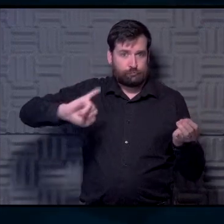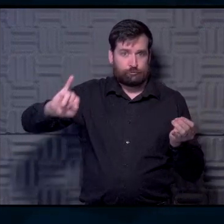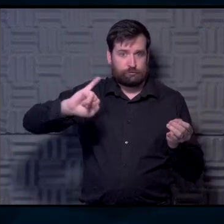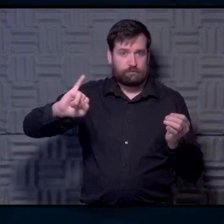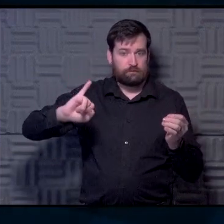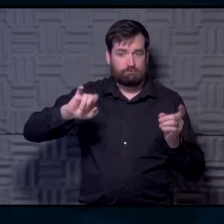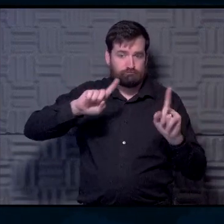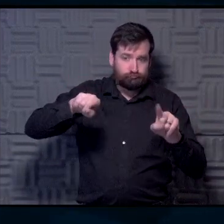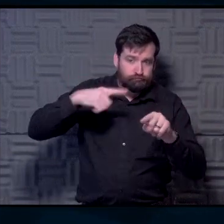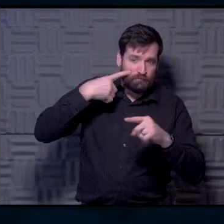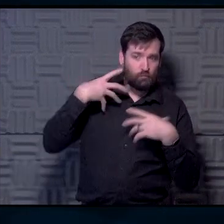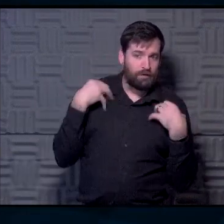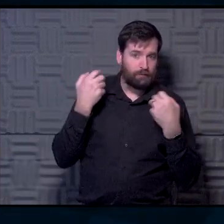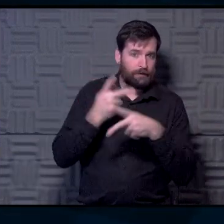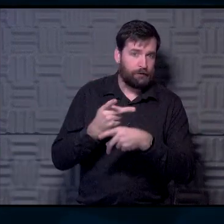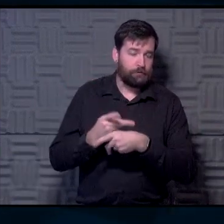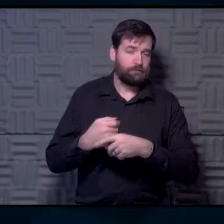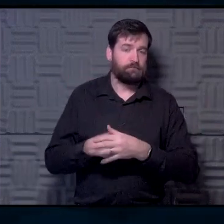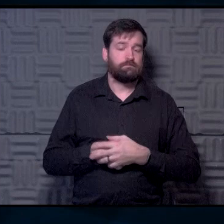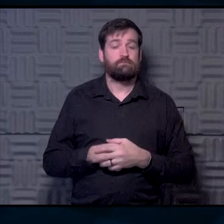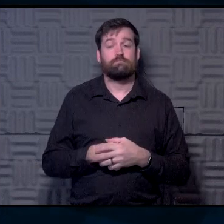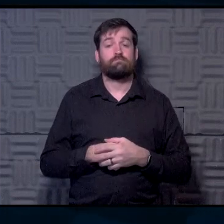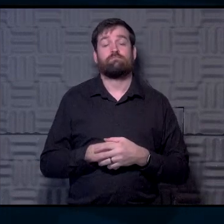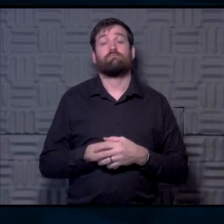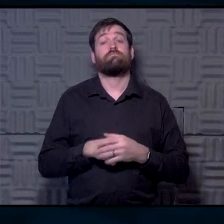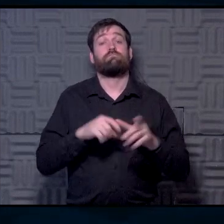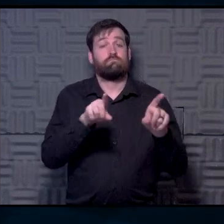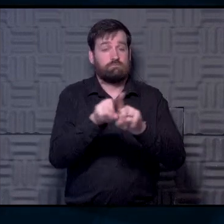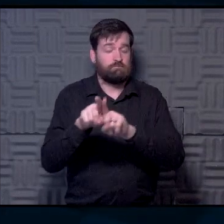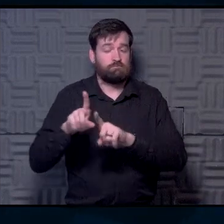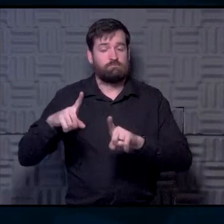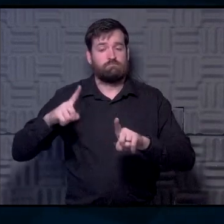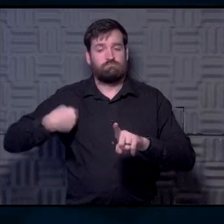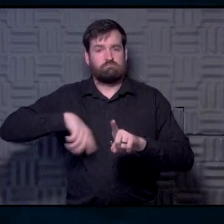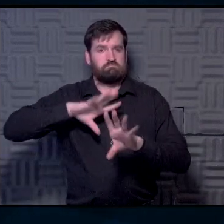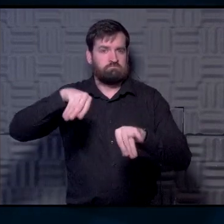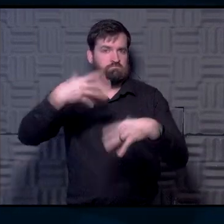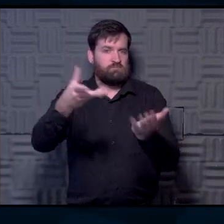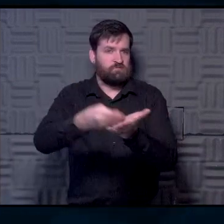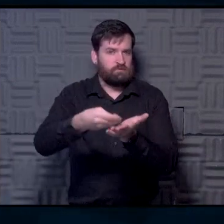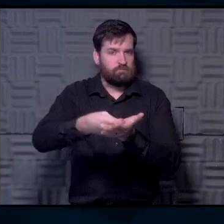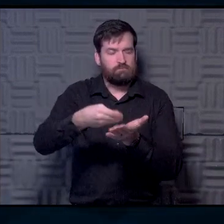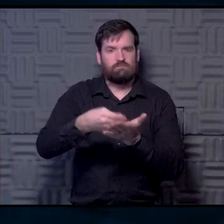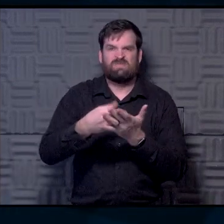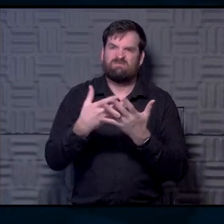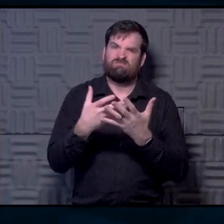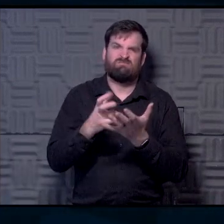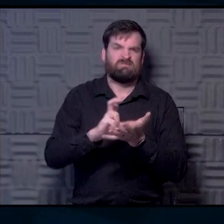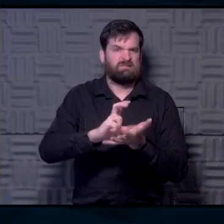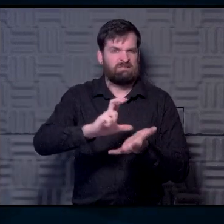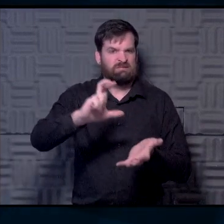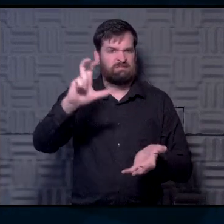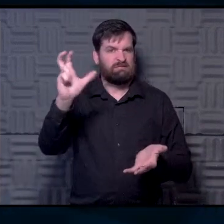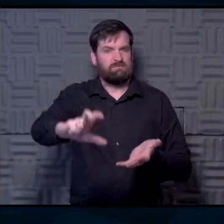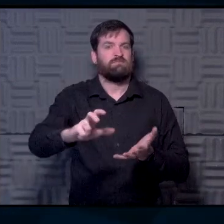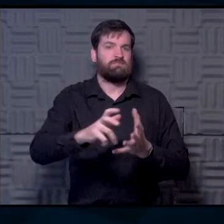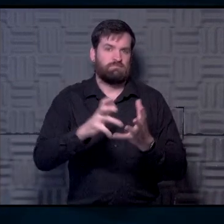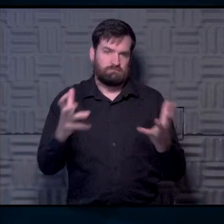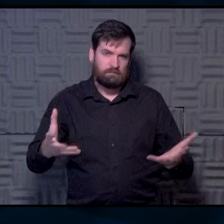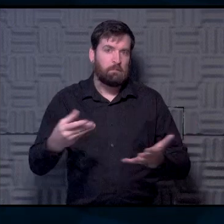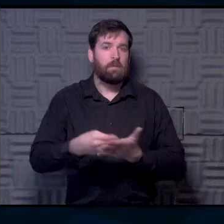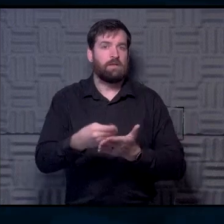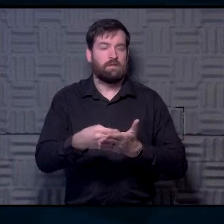to receive healthcare. Beyond that, we fund a significant span